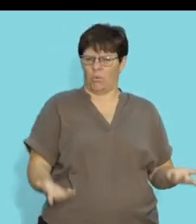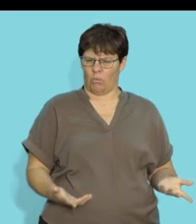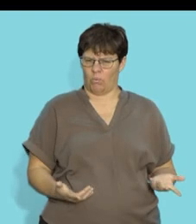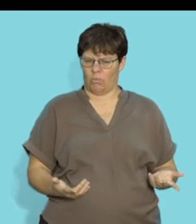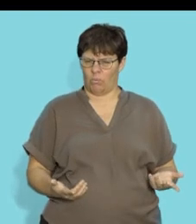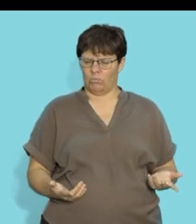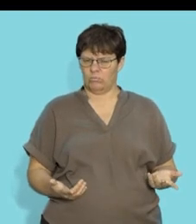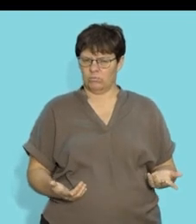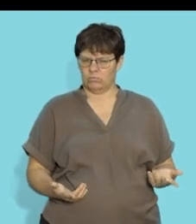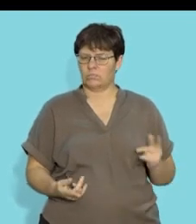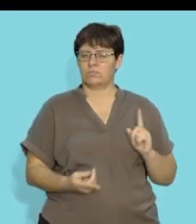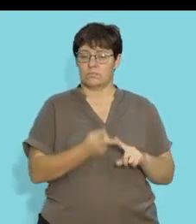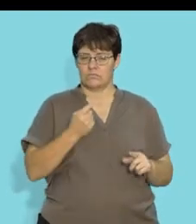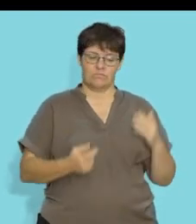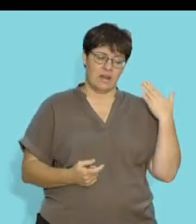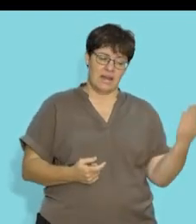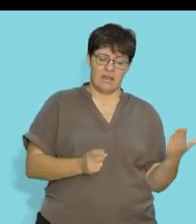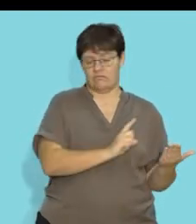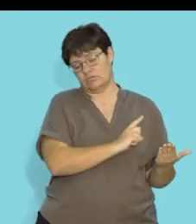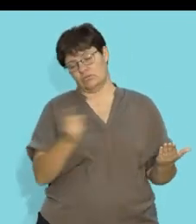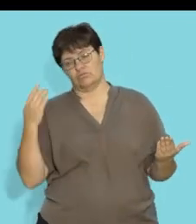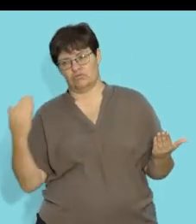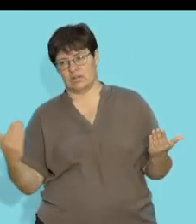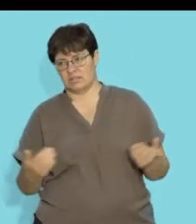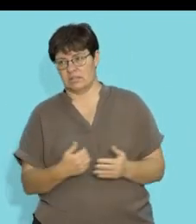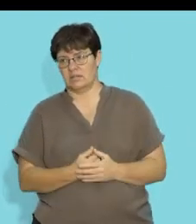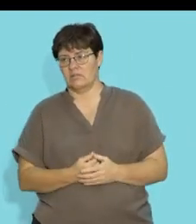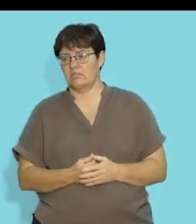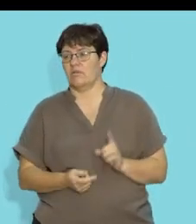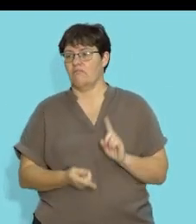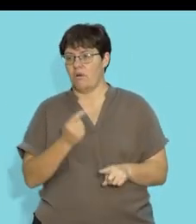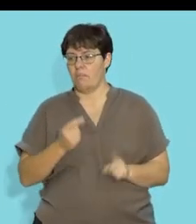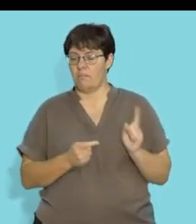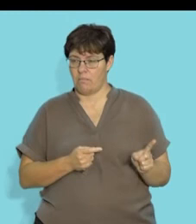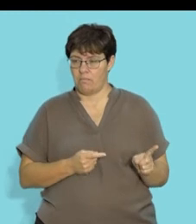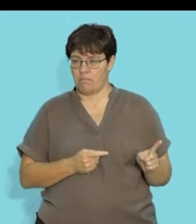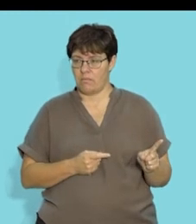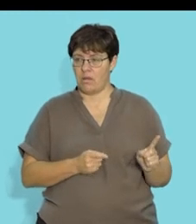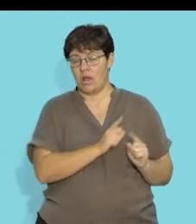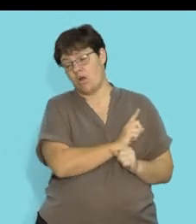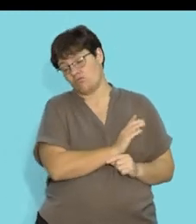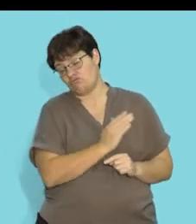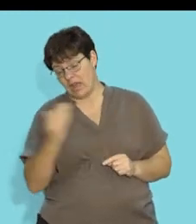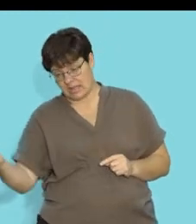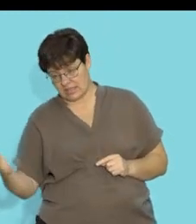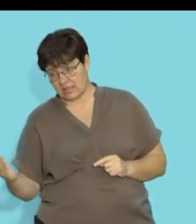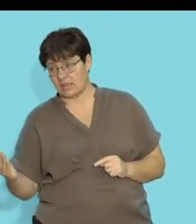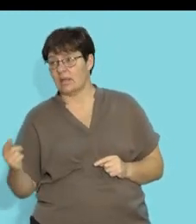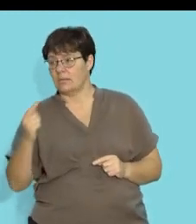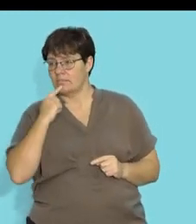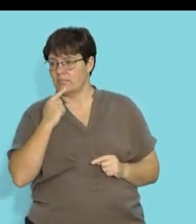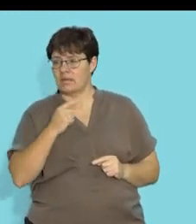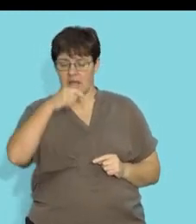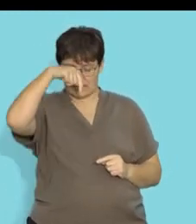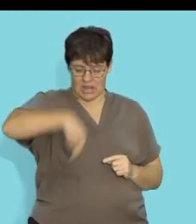down or up? We are judging from left to right. So if I move from here and go to the